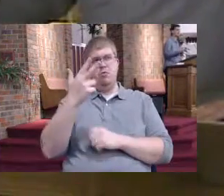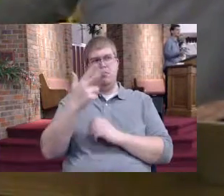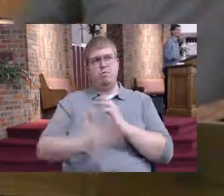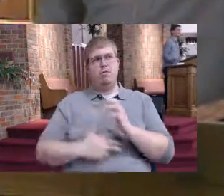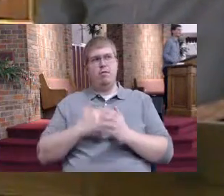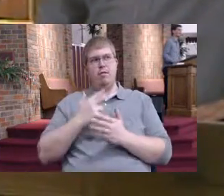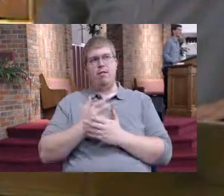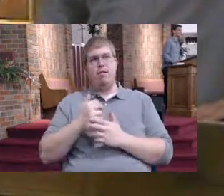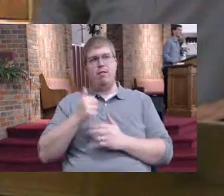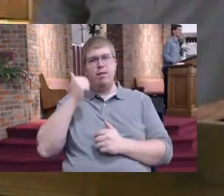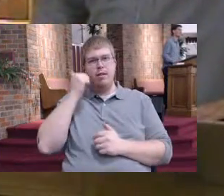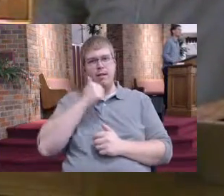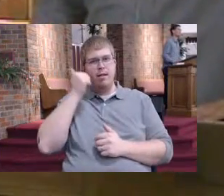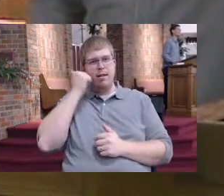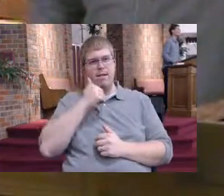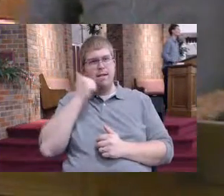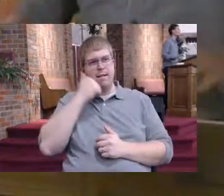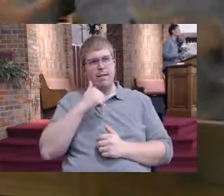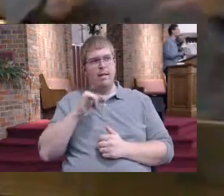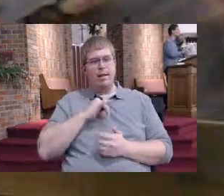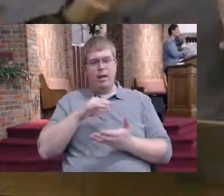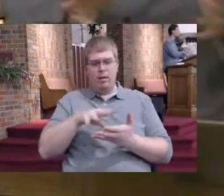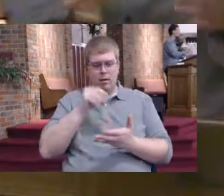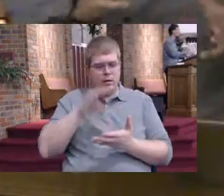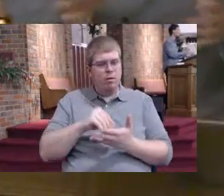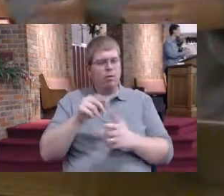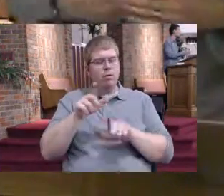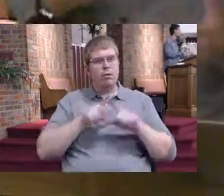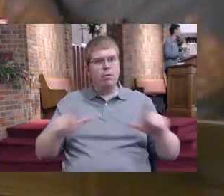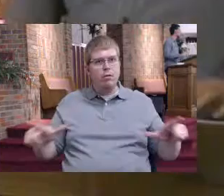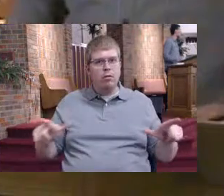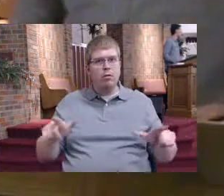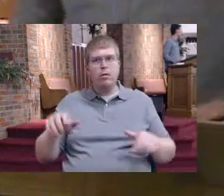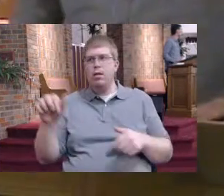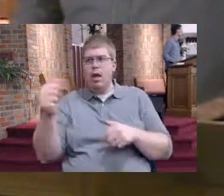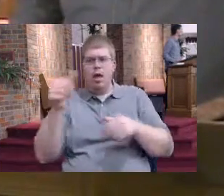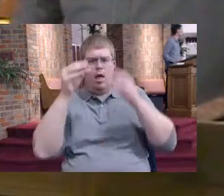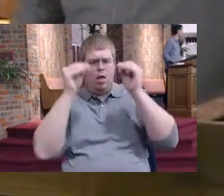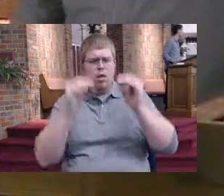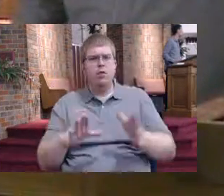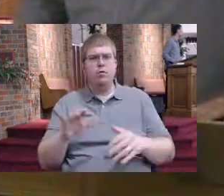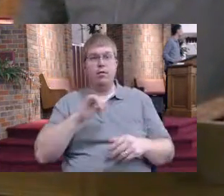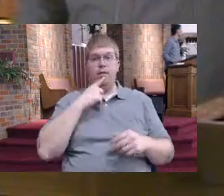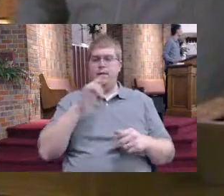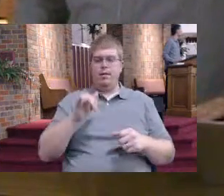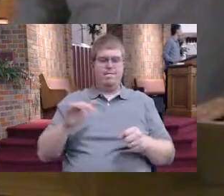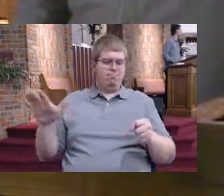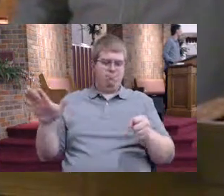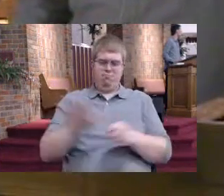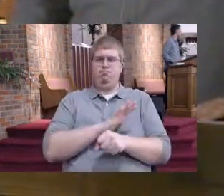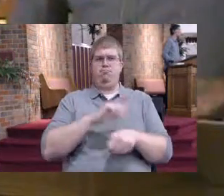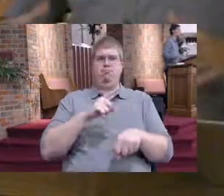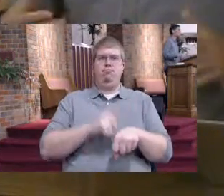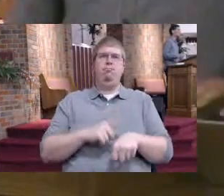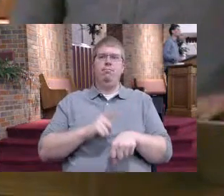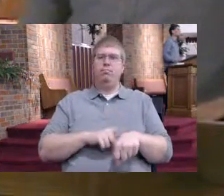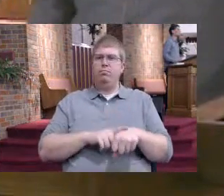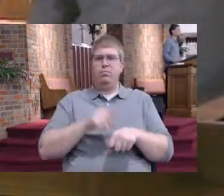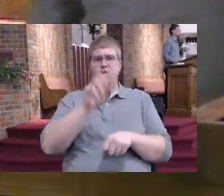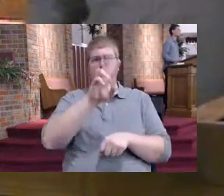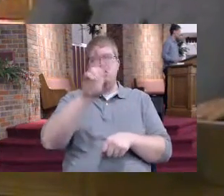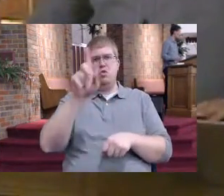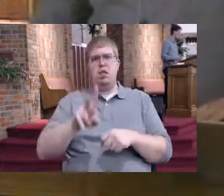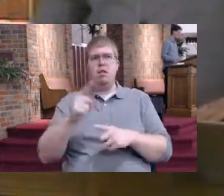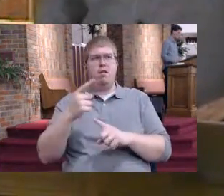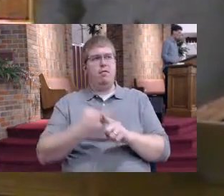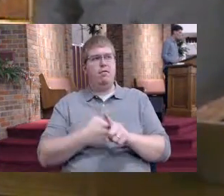practicing language, learning things from him. We found other tutors. So that was basically our full-time job those first 2.5 months while we were in